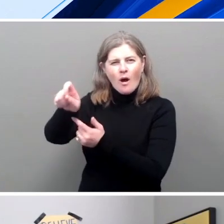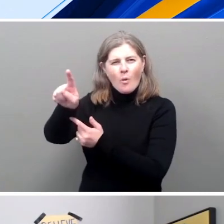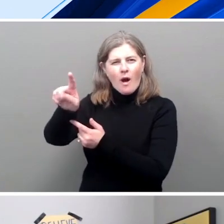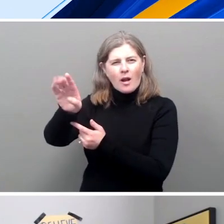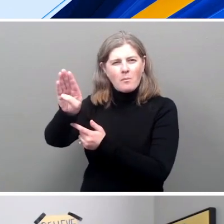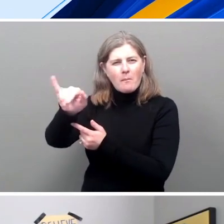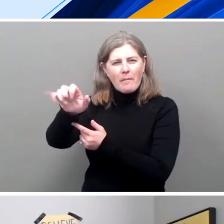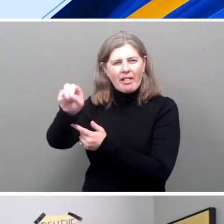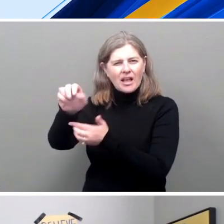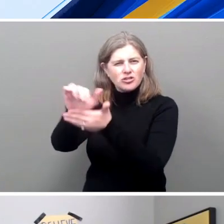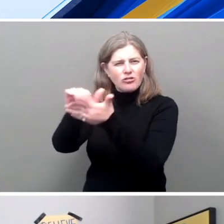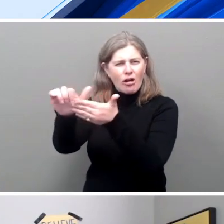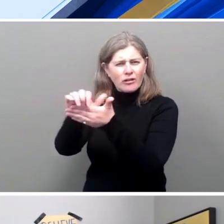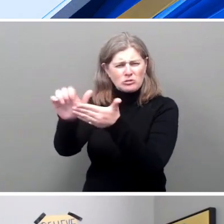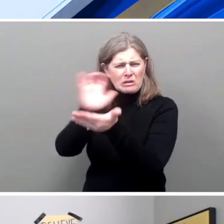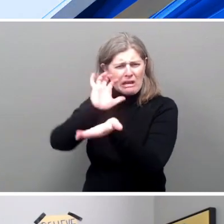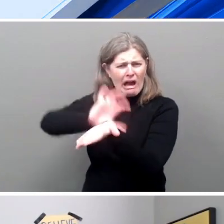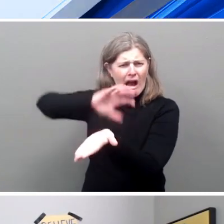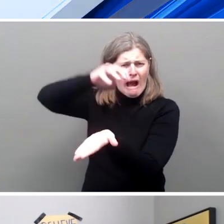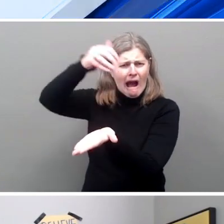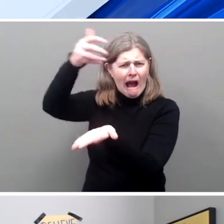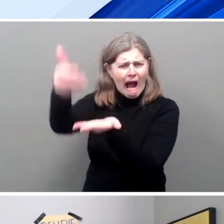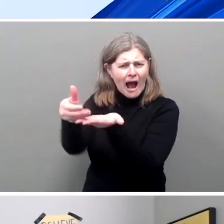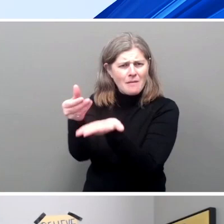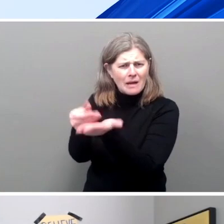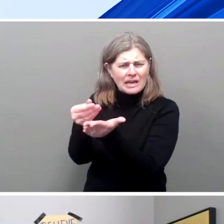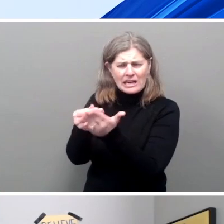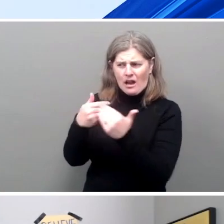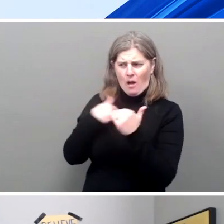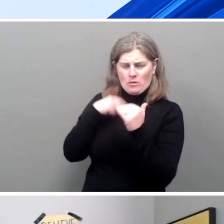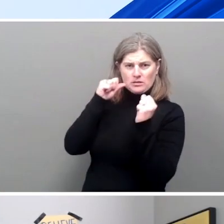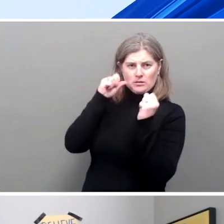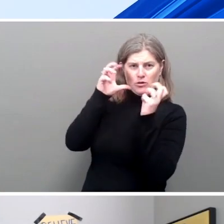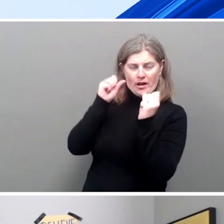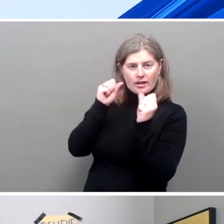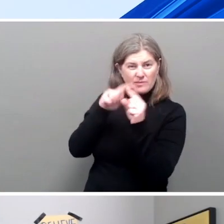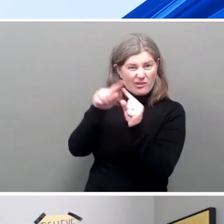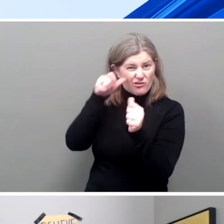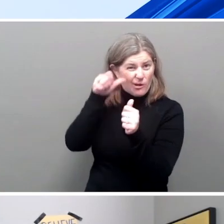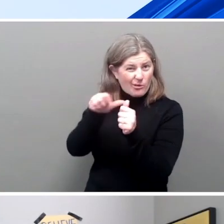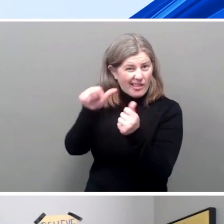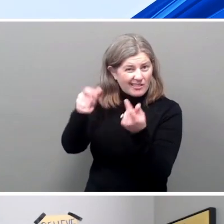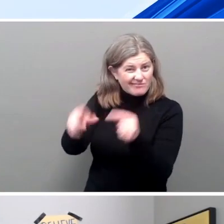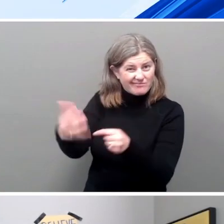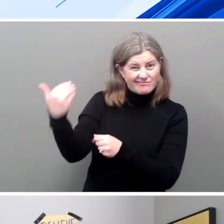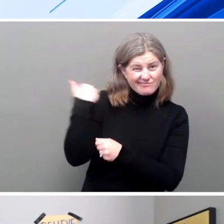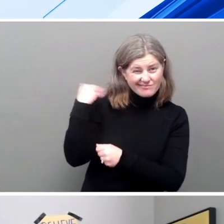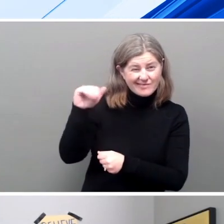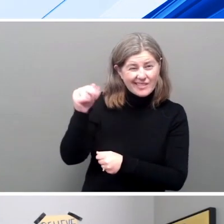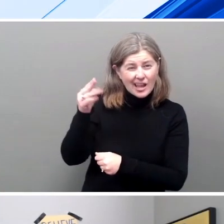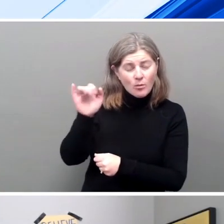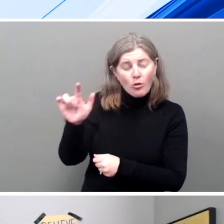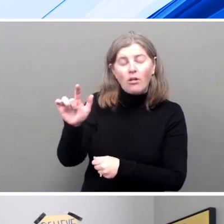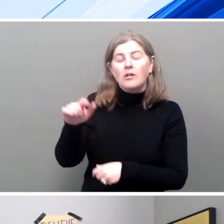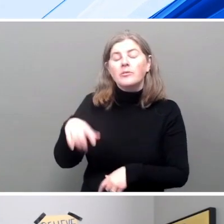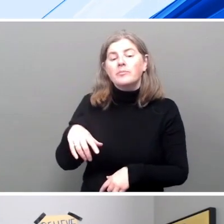like really a lot of money. I was kind of surprised, but the